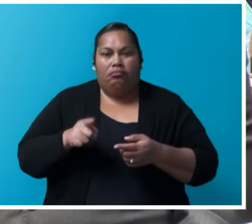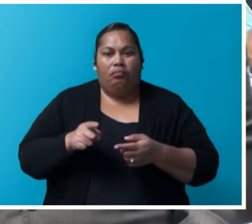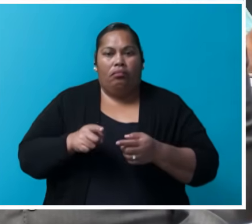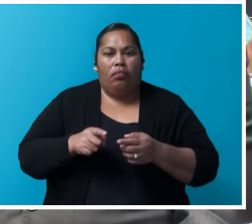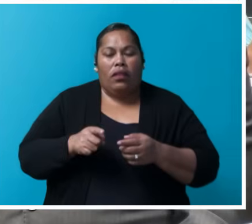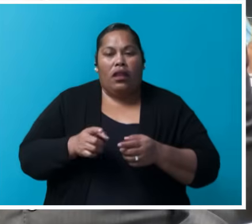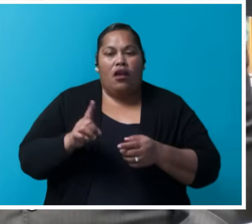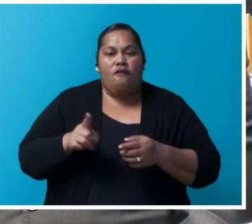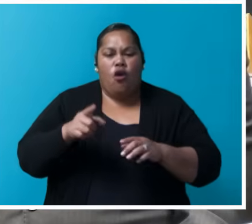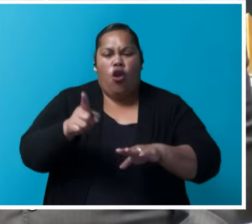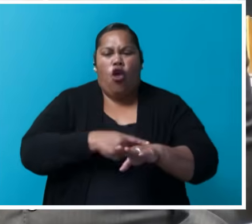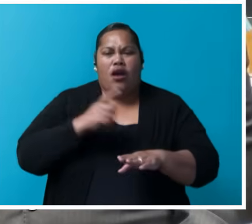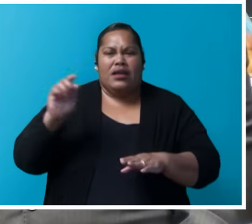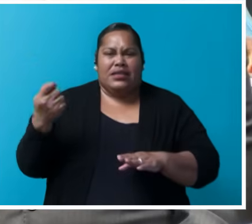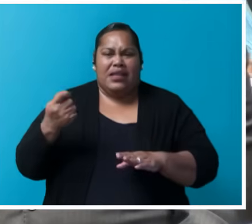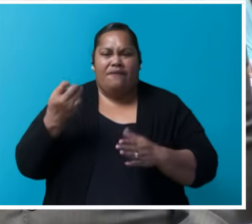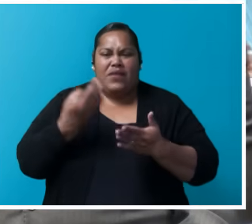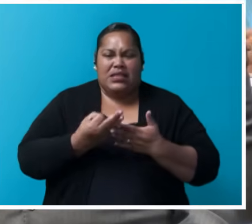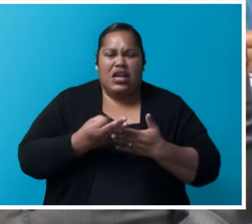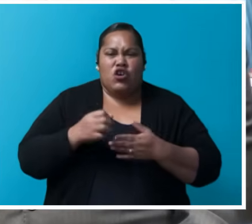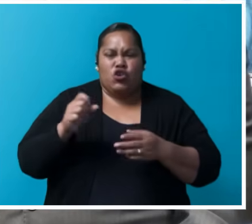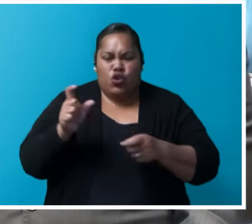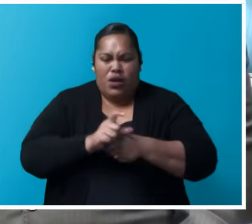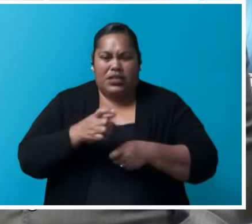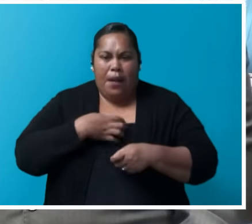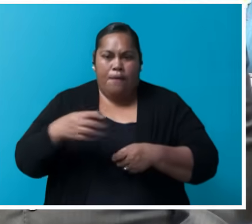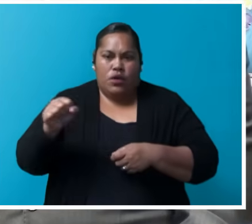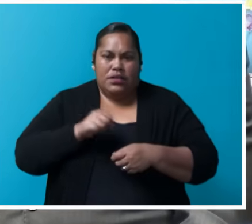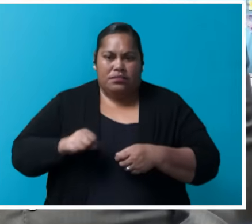long-term fiscal pressures and creating more space for productive investment.